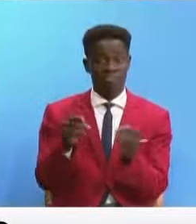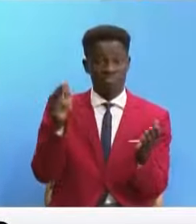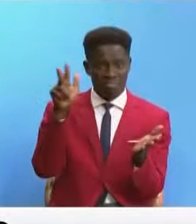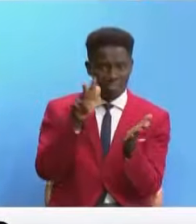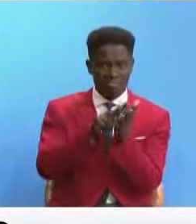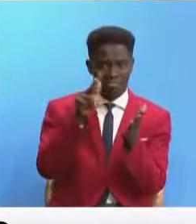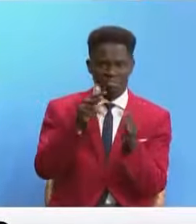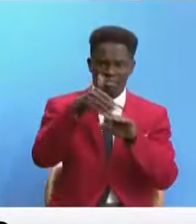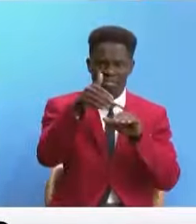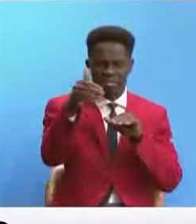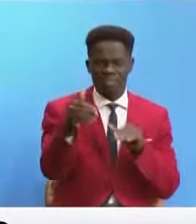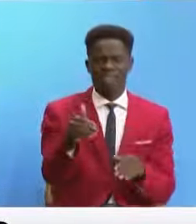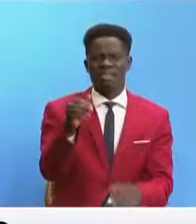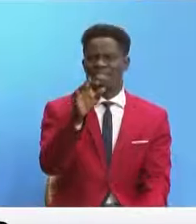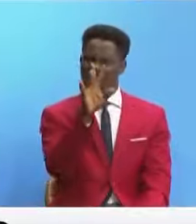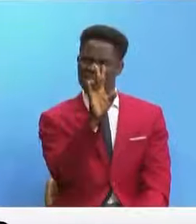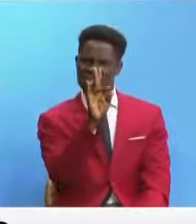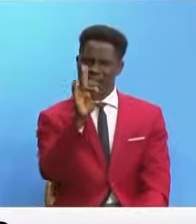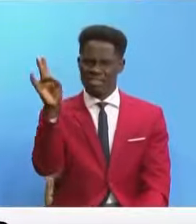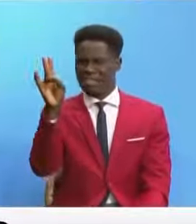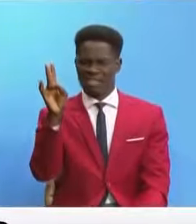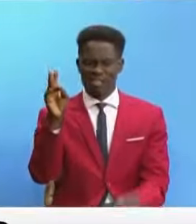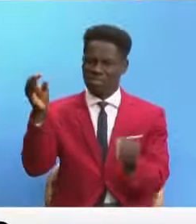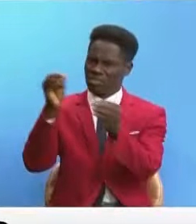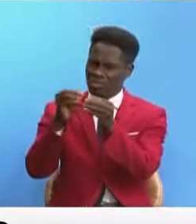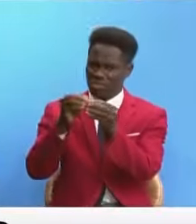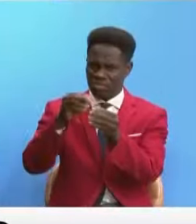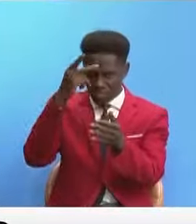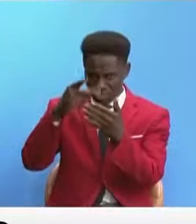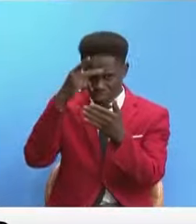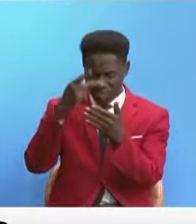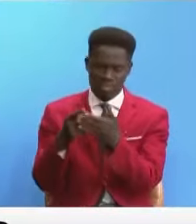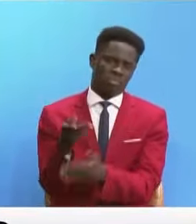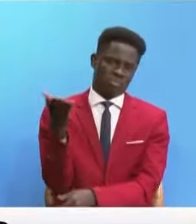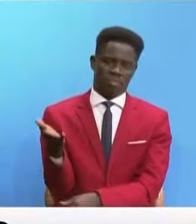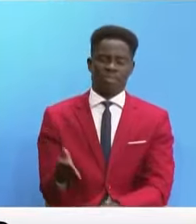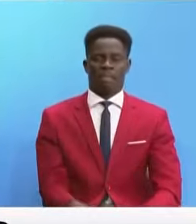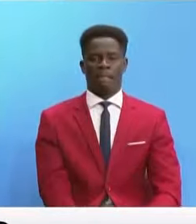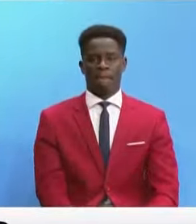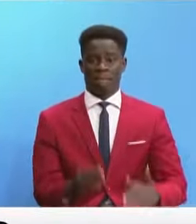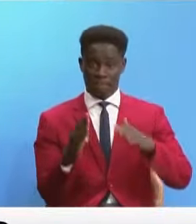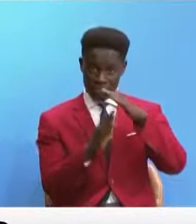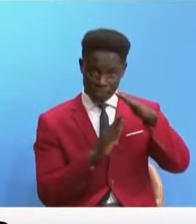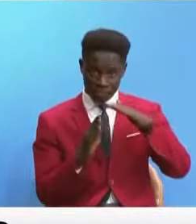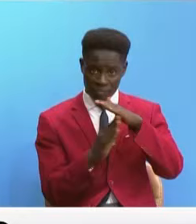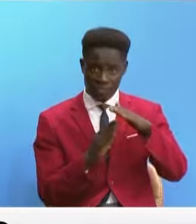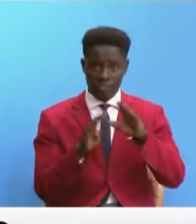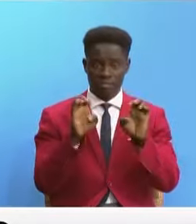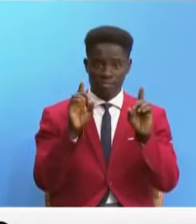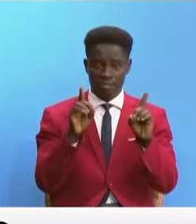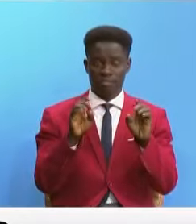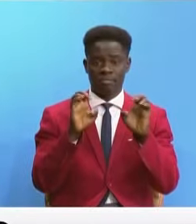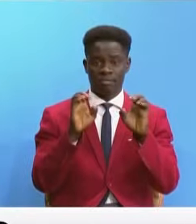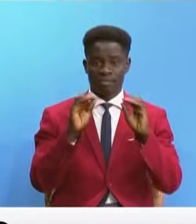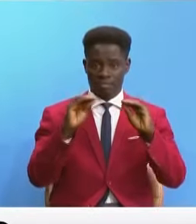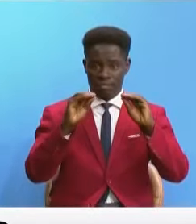external examinations and general certificate of education. Yeah, as Basic Education Teachers in Zambia, in the first place, I want